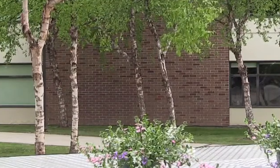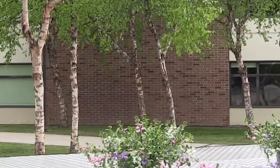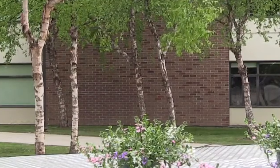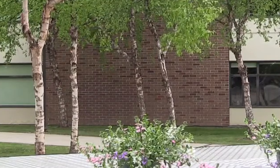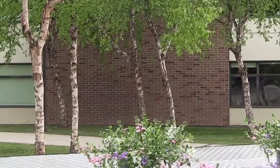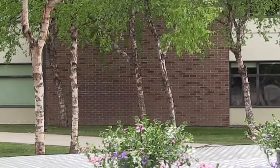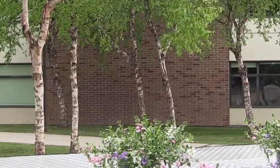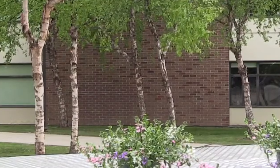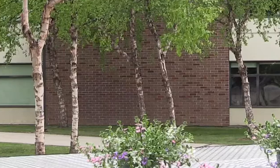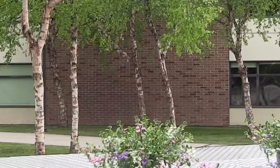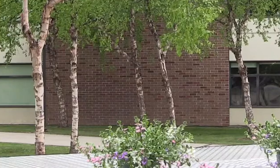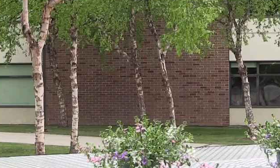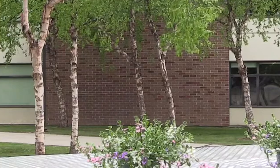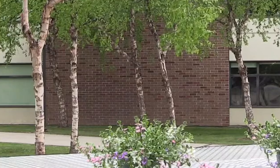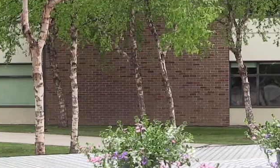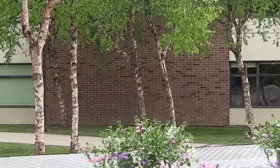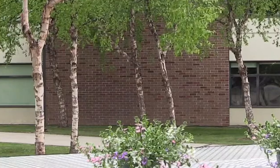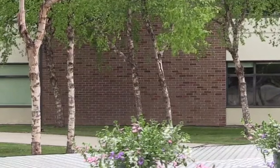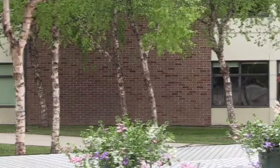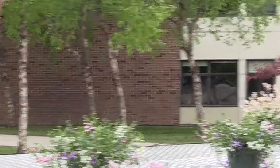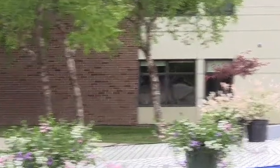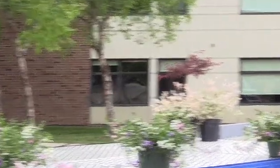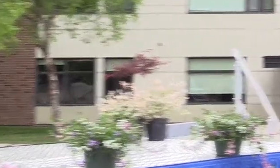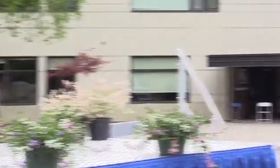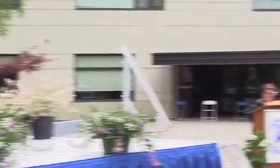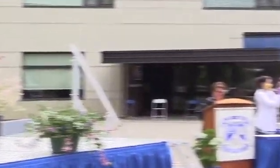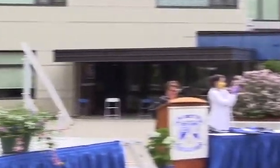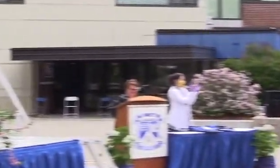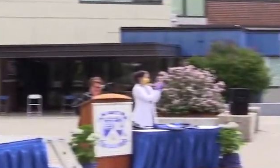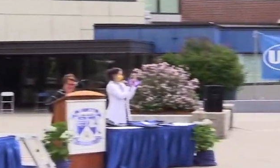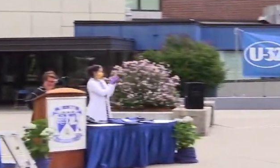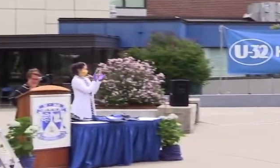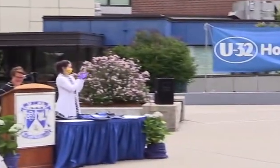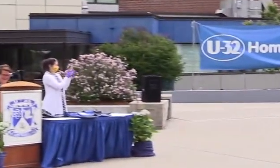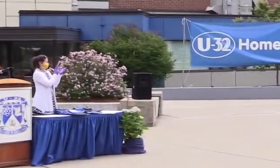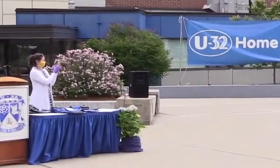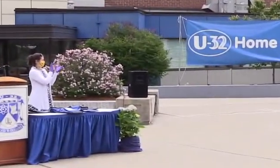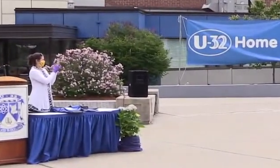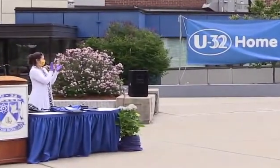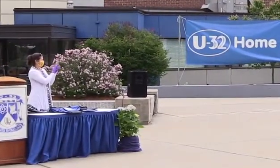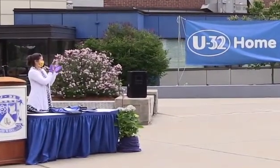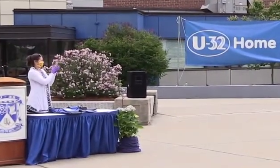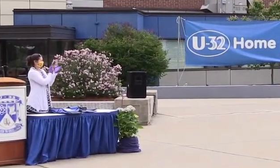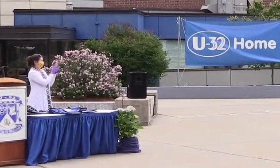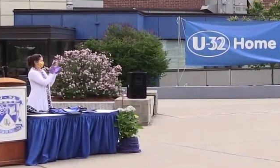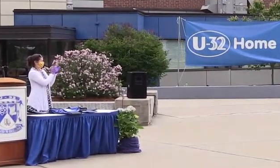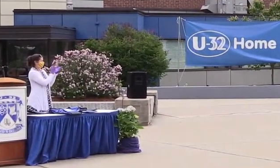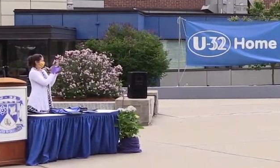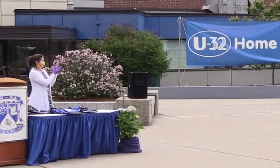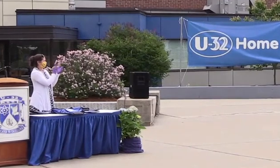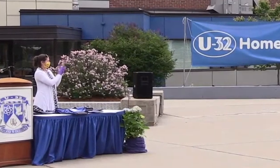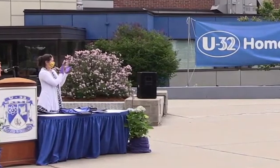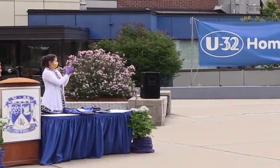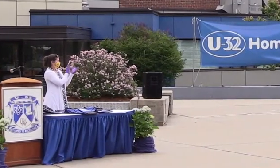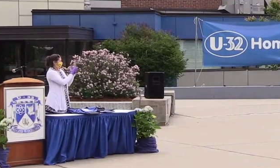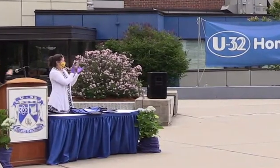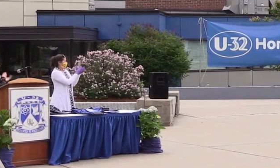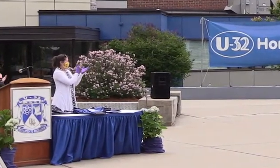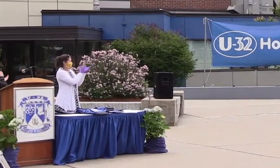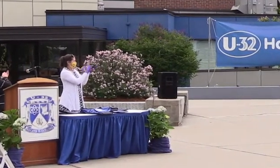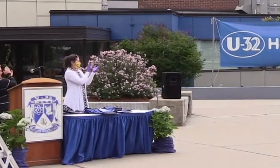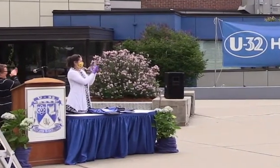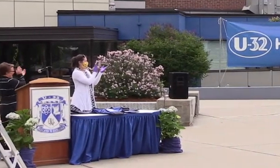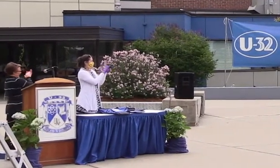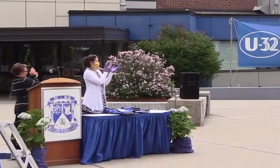Brody C. Frazier. Accompanying Brody are his parents, Tim and Diane, and brother, Mason. And